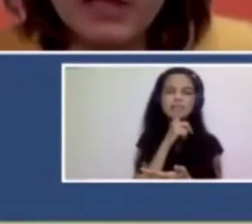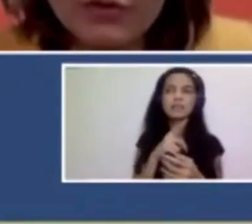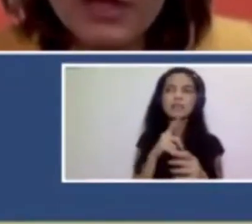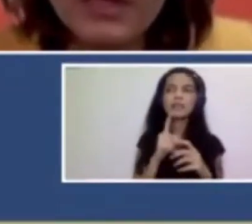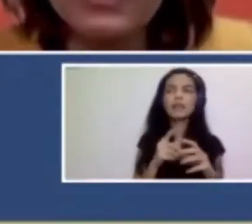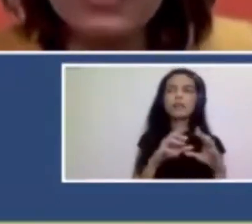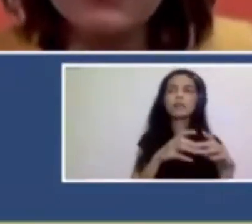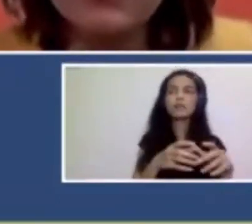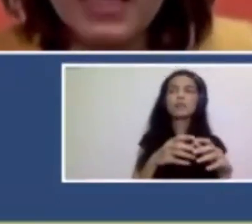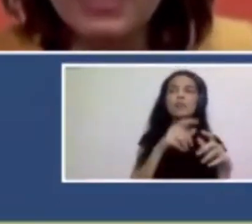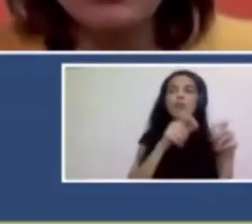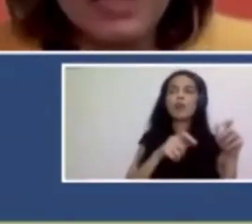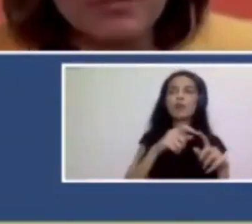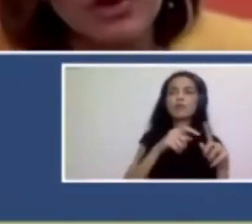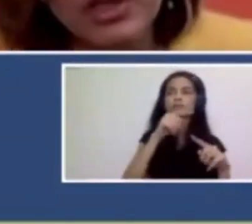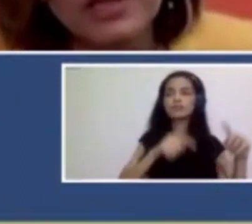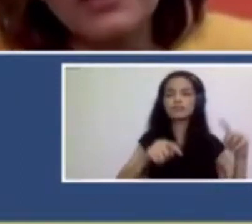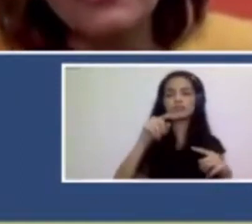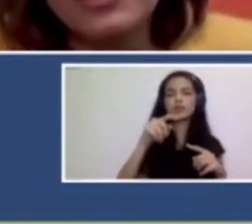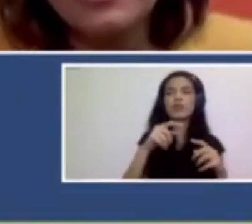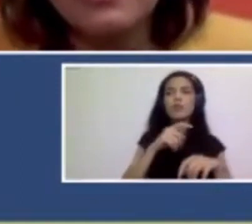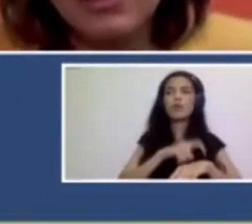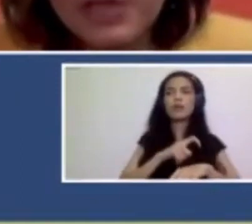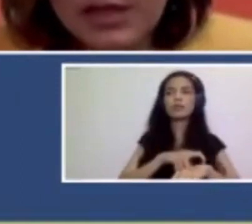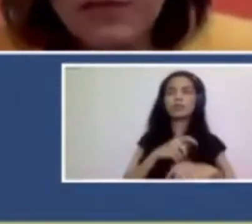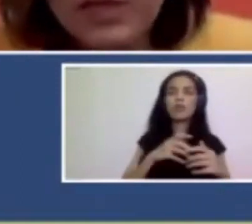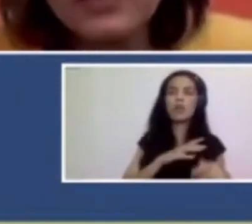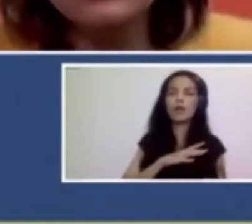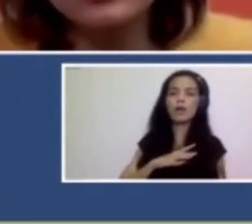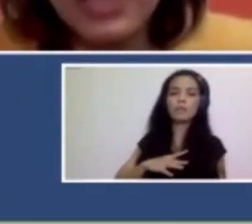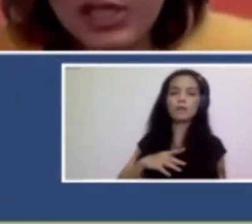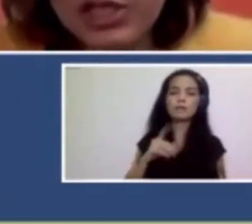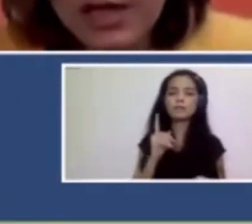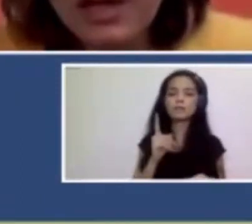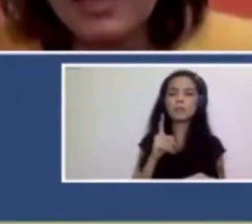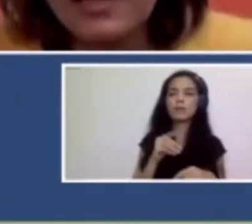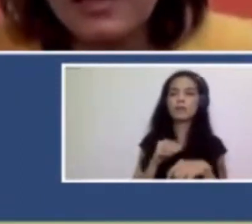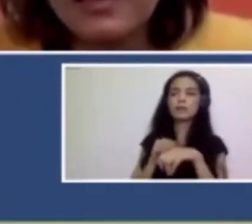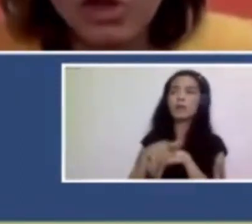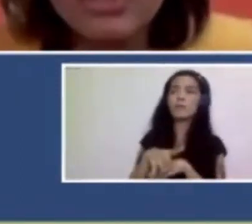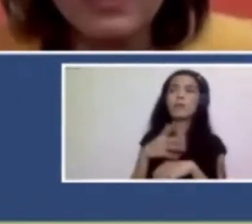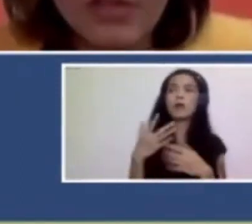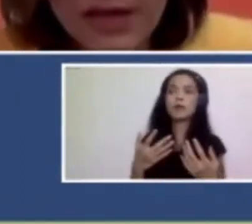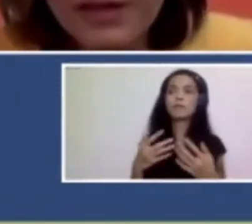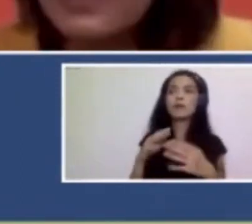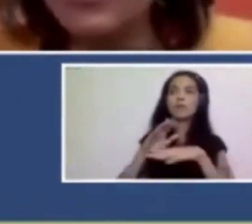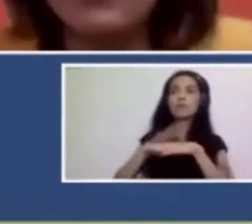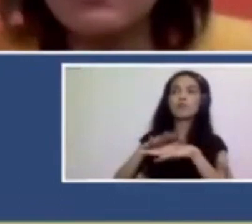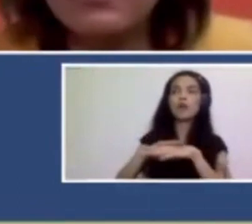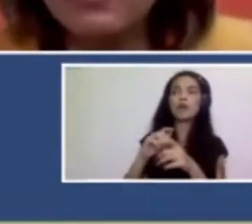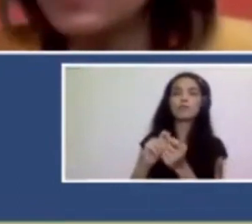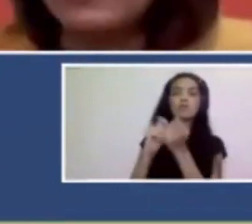they knew that it was going to be a long-term project because the objective was to change a cultural thing that is